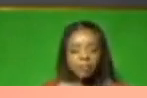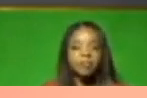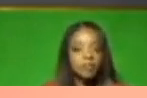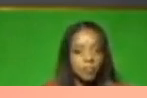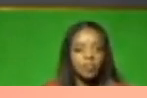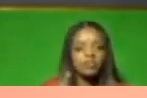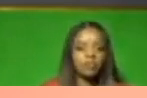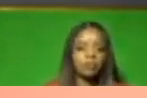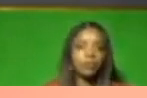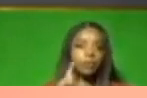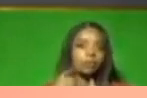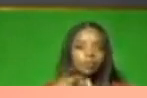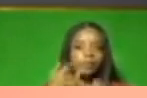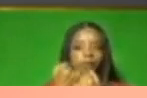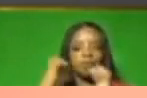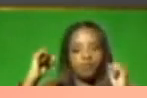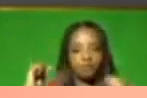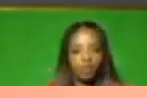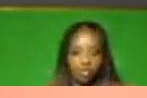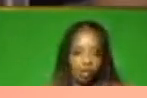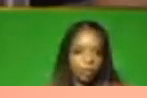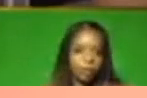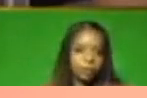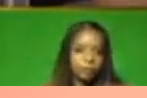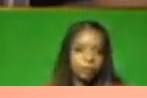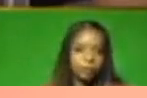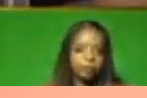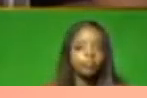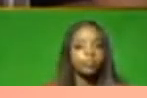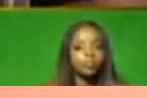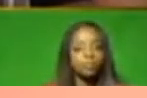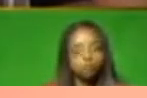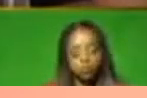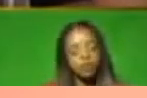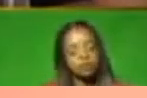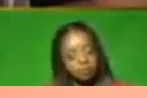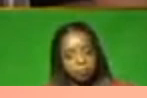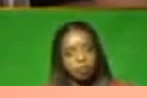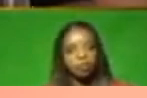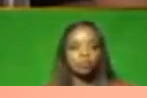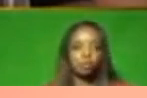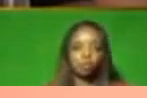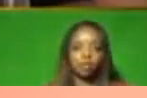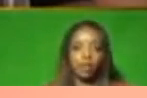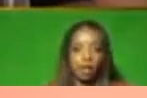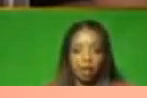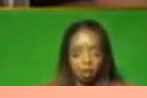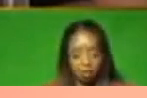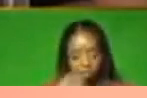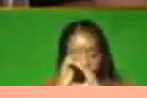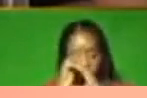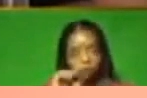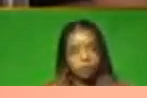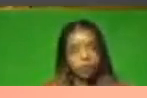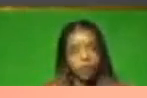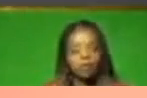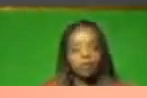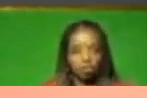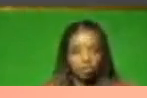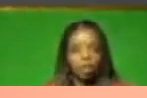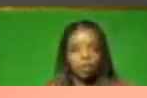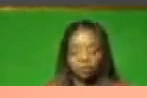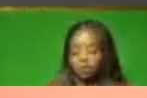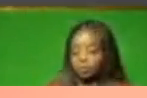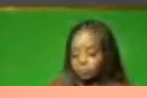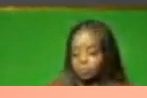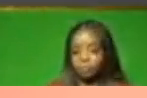freedom. The DP focuses on addressing their challenges and so